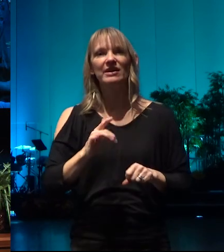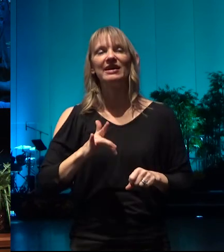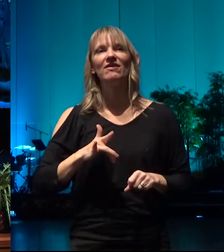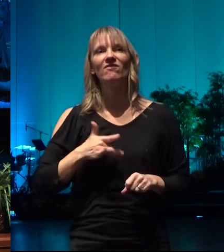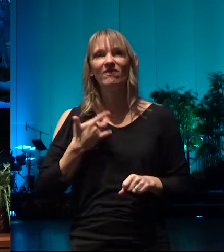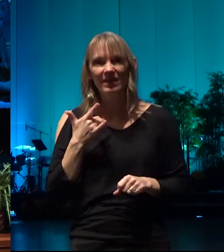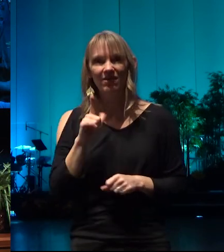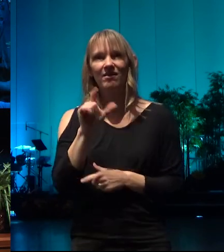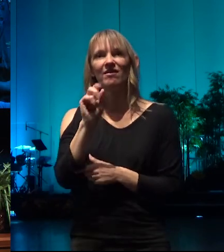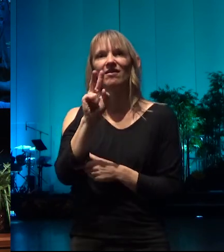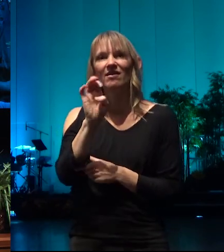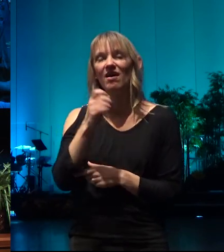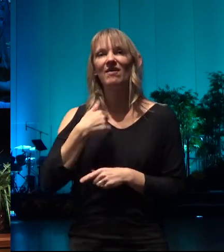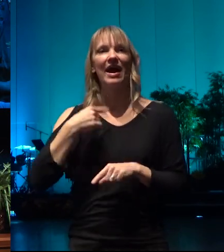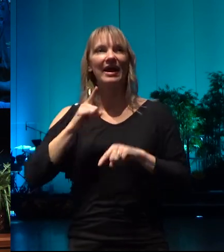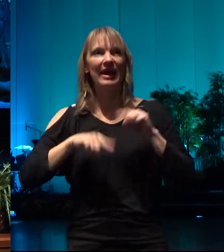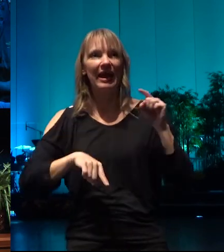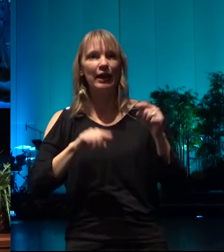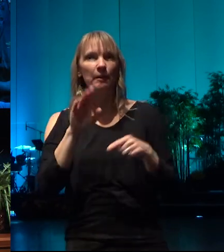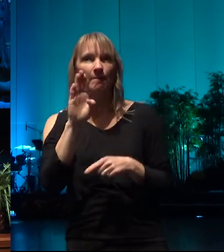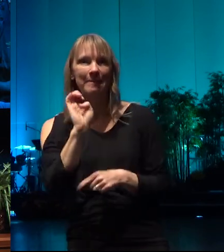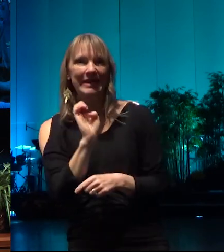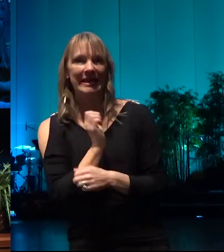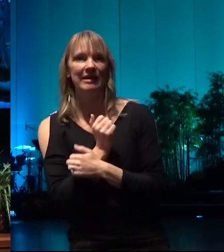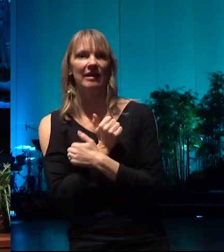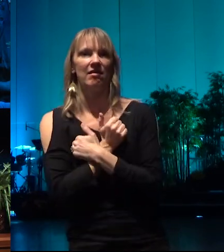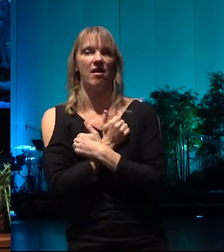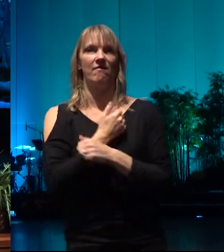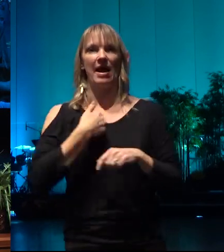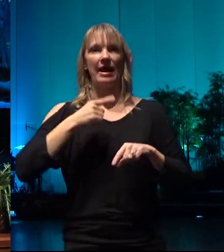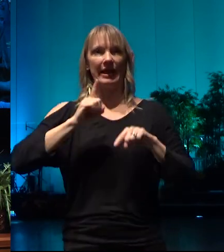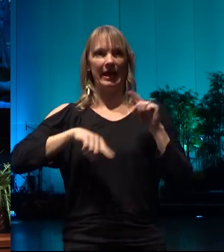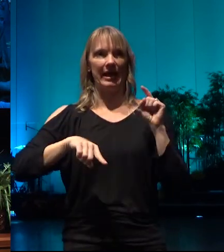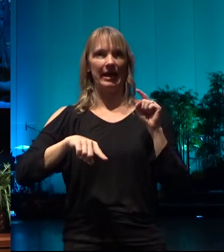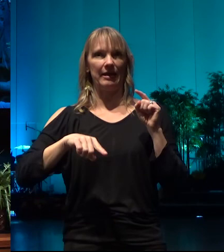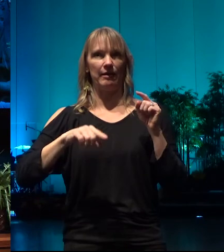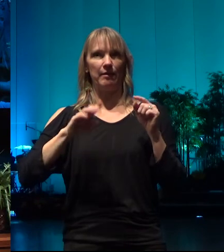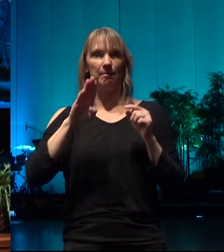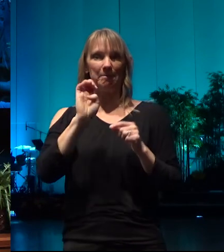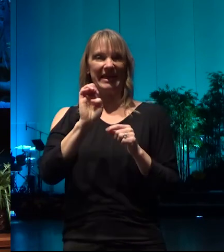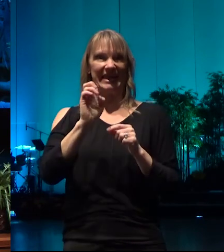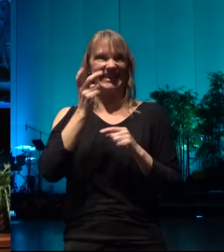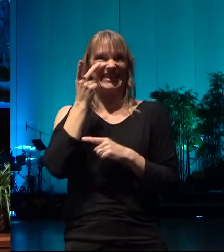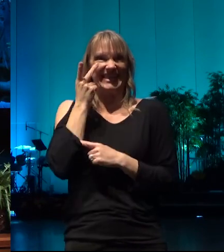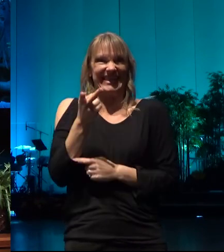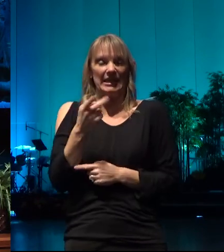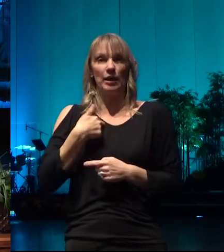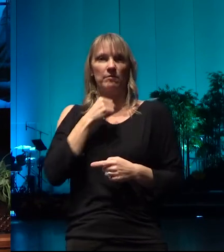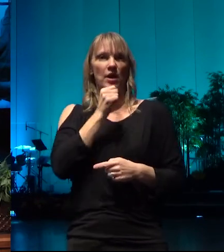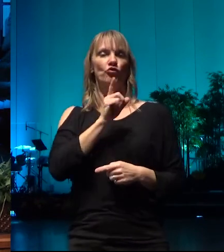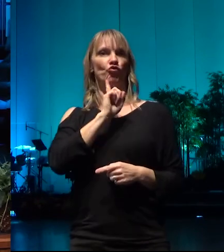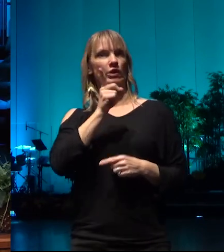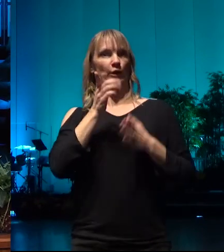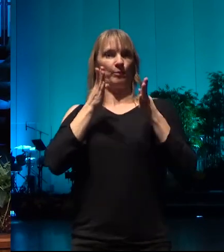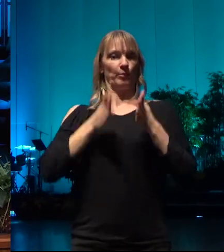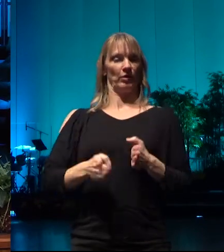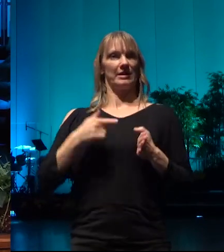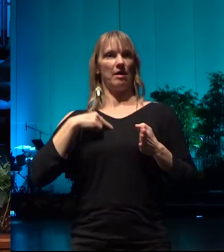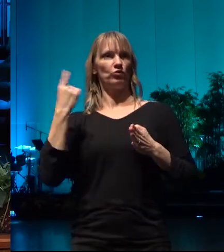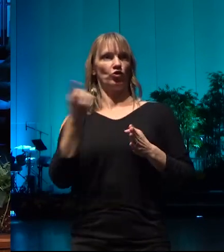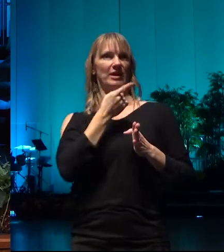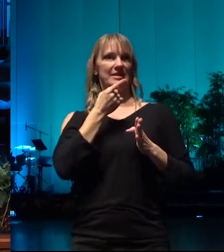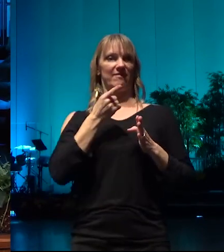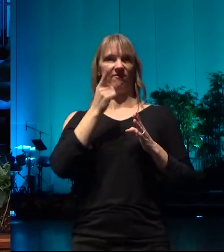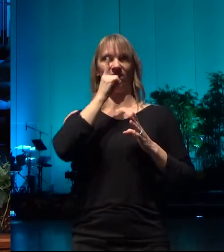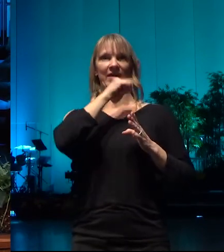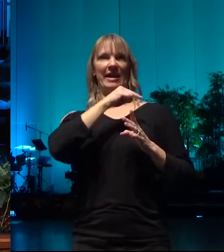I can't ever really be loved. I can't ever really be seen. I'm not a real person. I'm just the